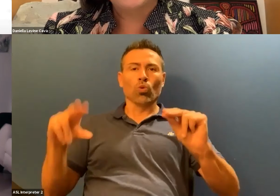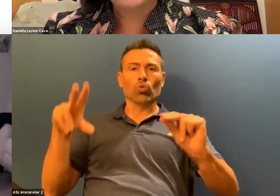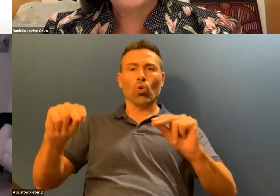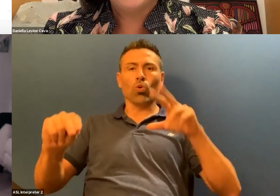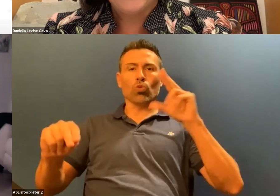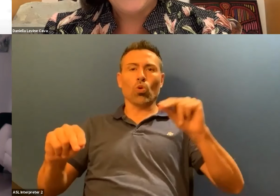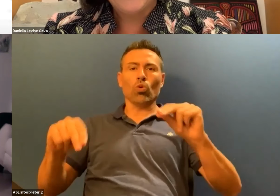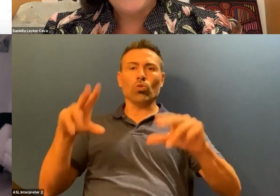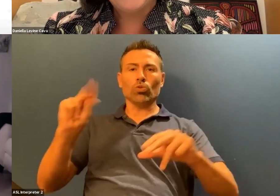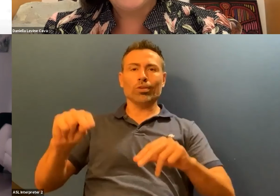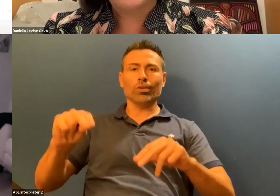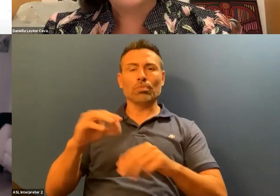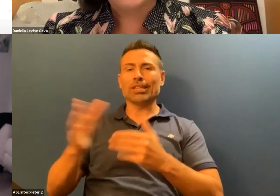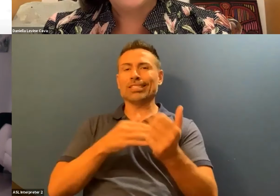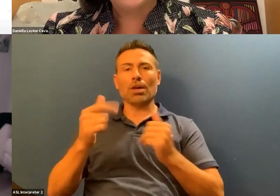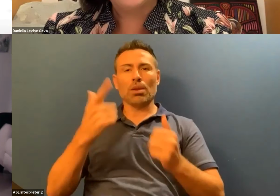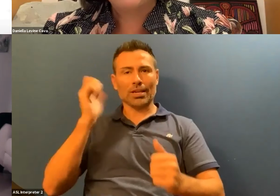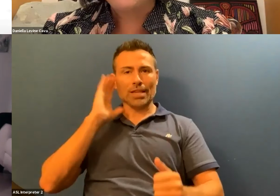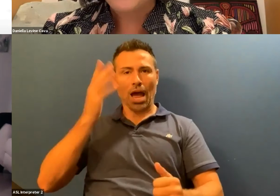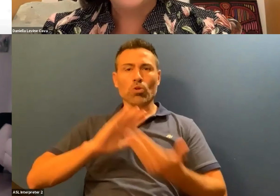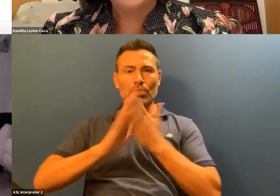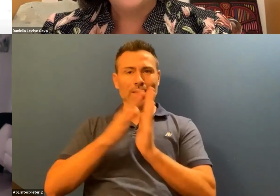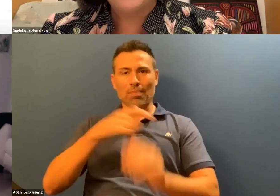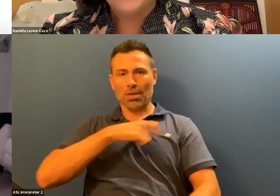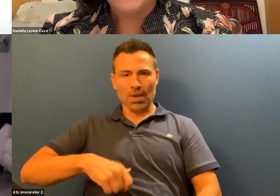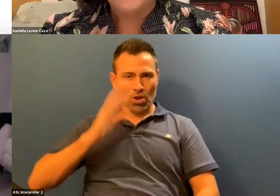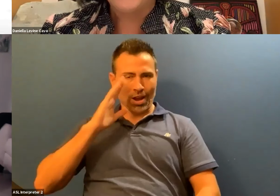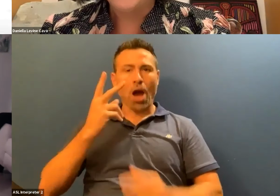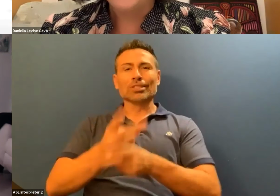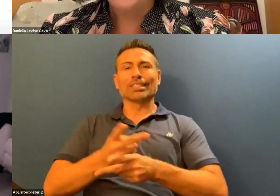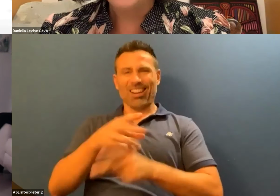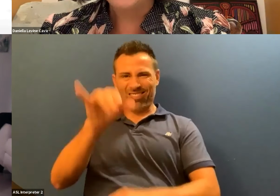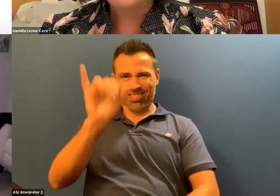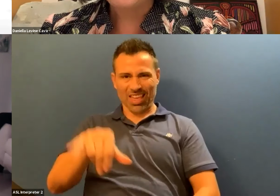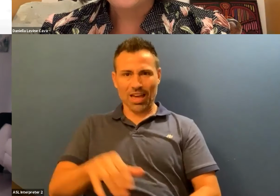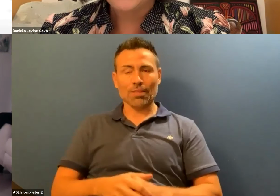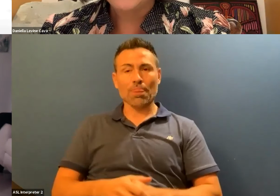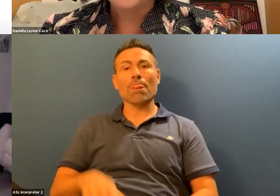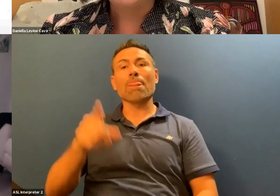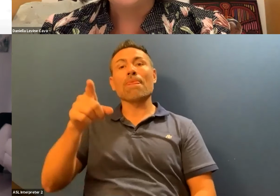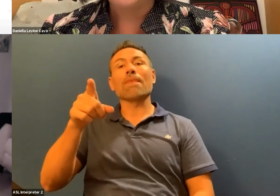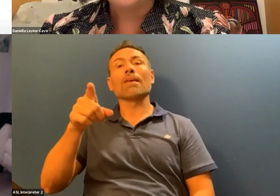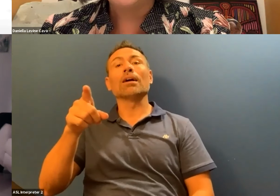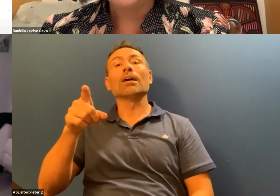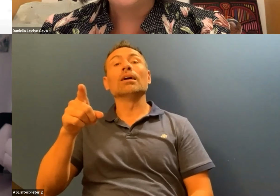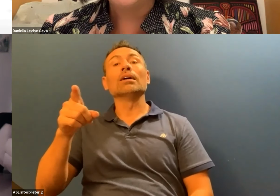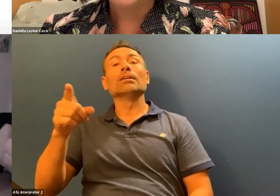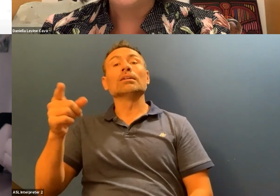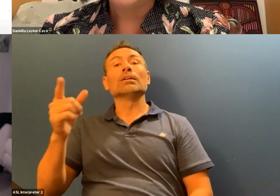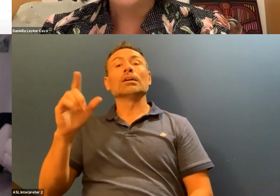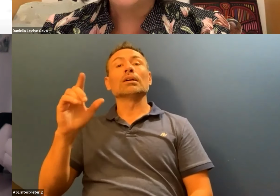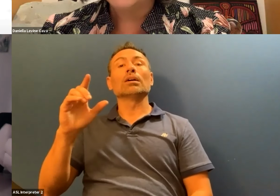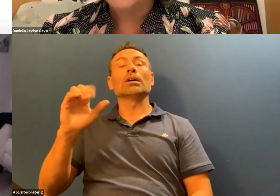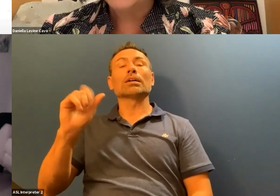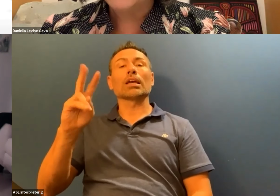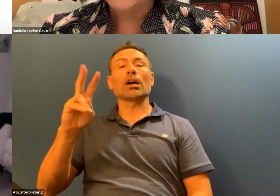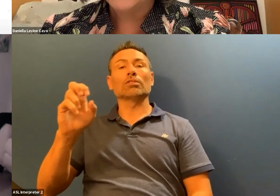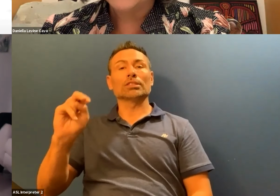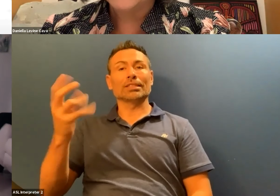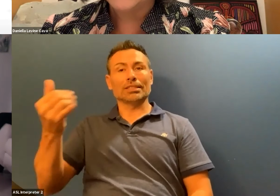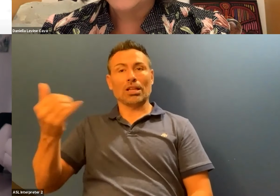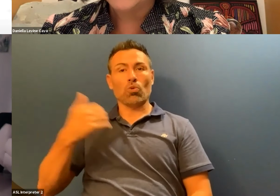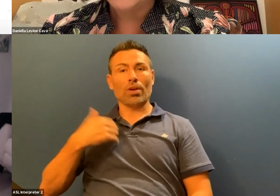care of these things. Okay. And so, we have some audience questions here. So we're going to try to get to as many of